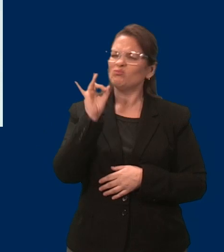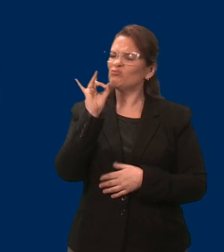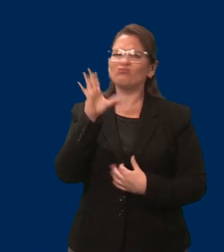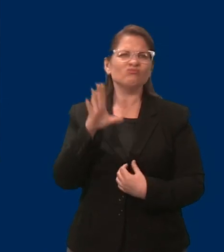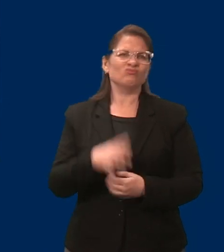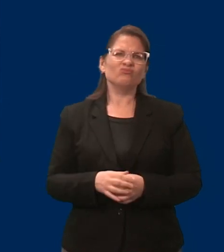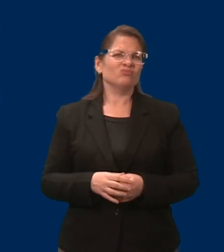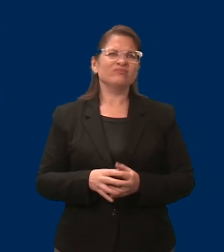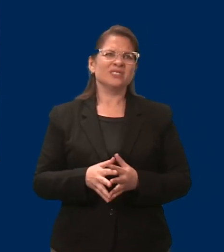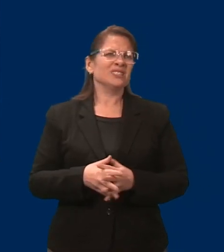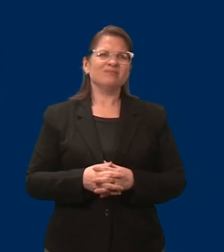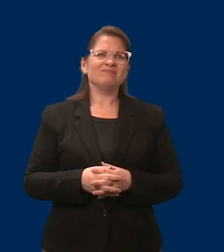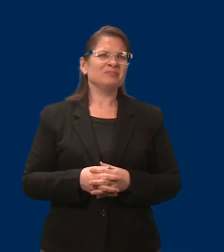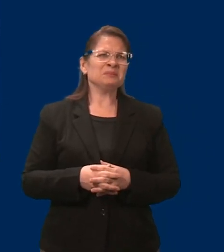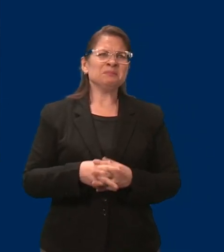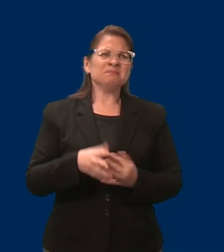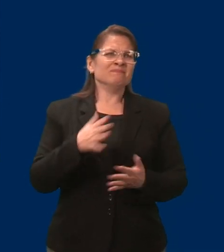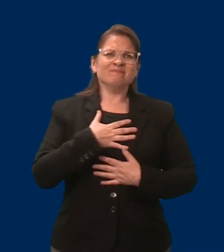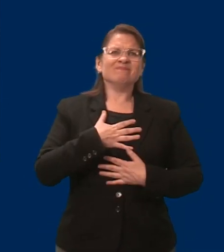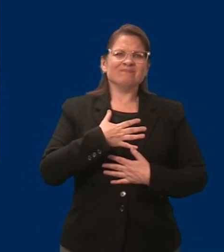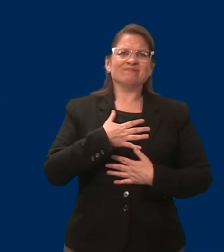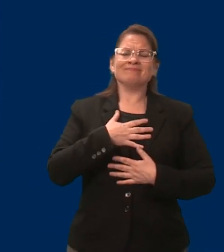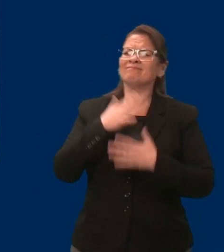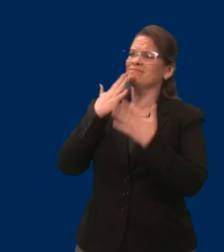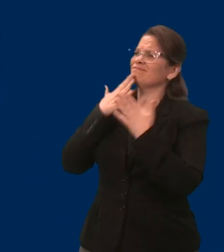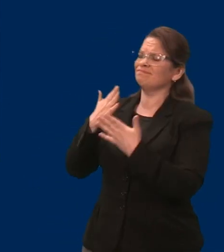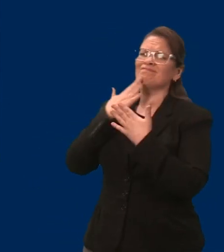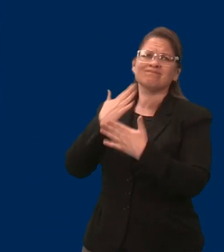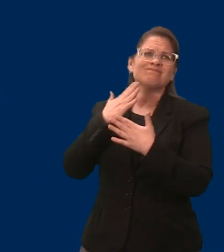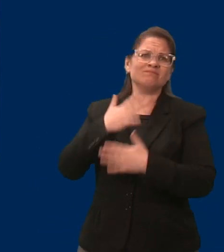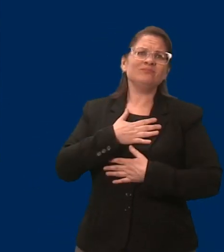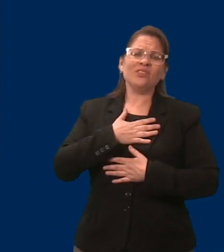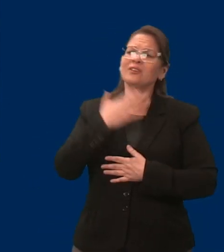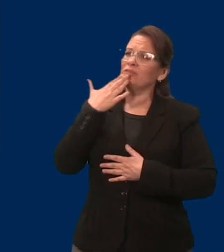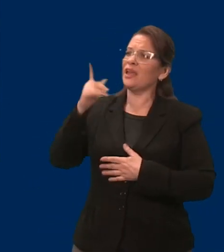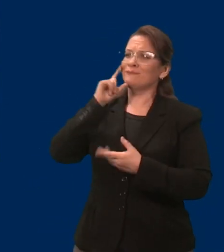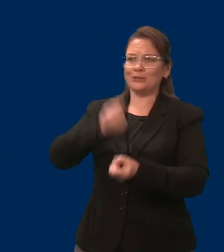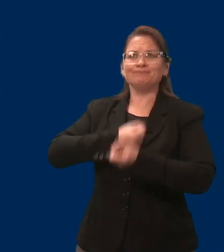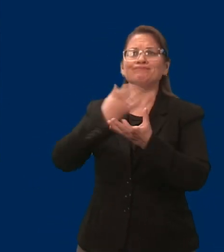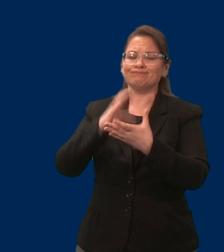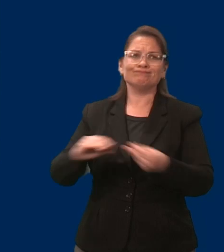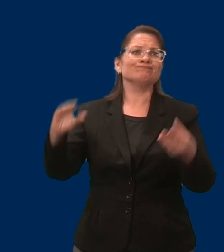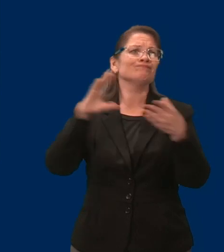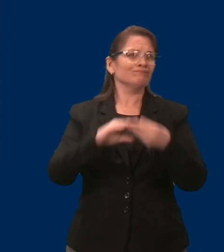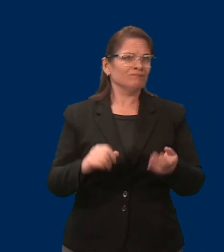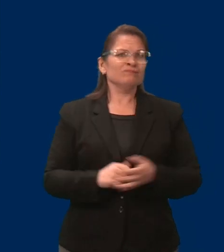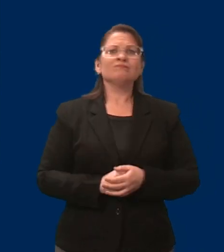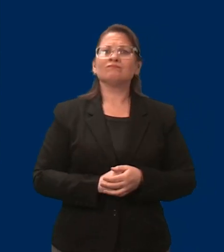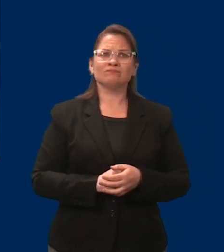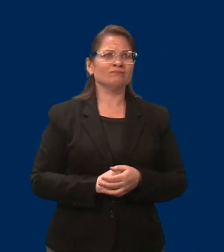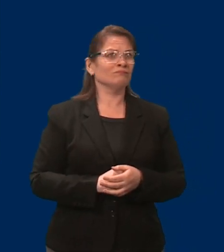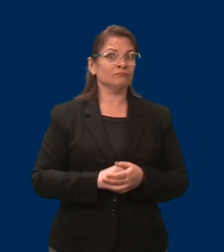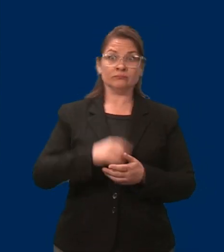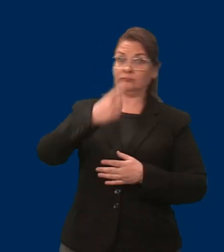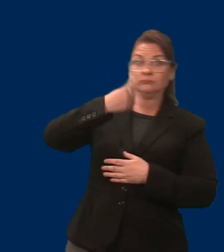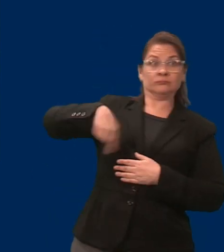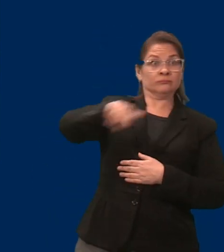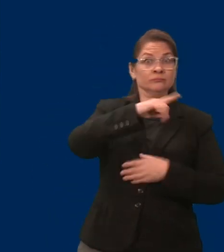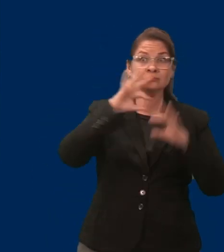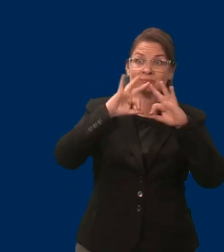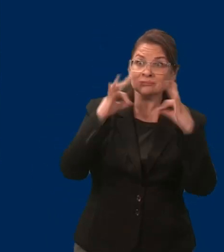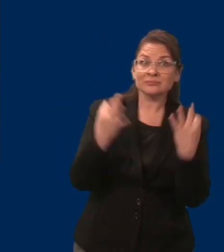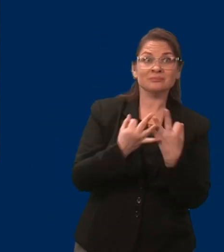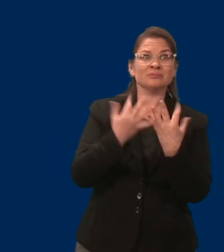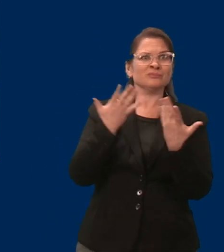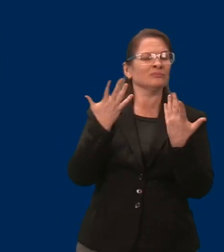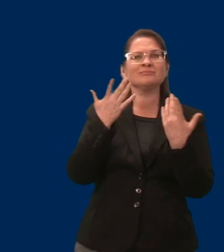Wow. That is such a good, you know, thought, that it's not just for the family. Sometimes we forget that those